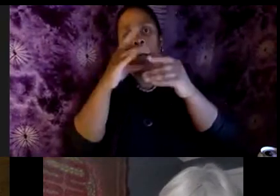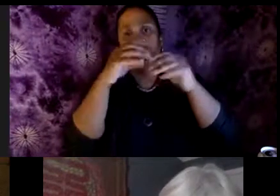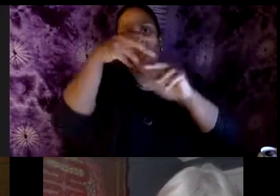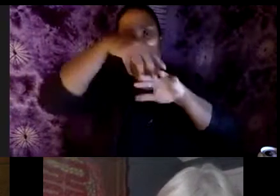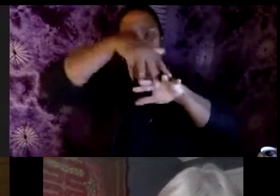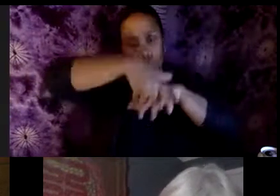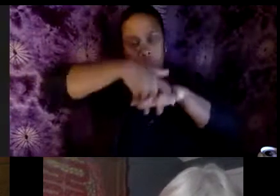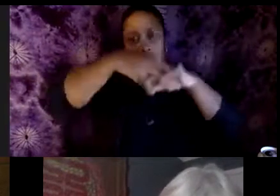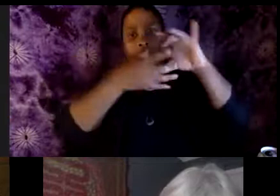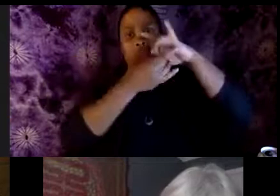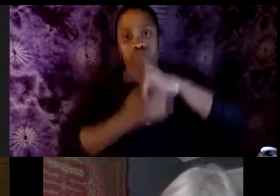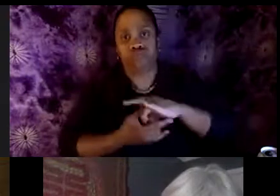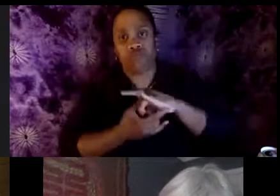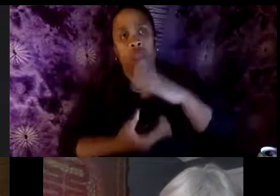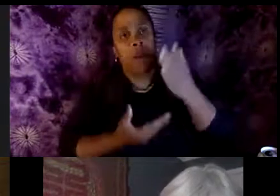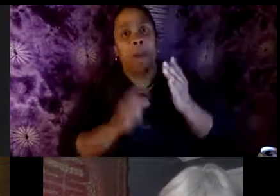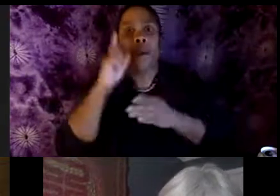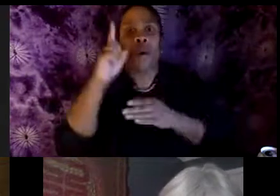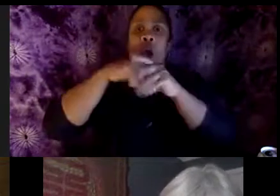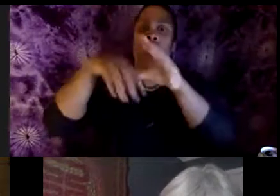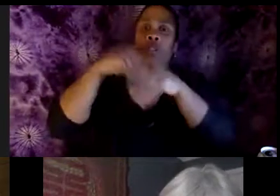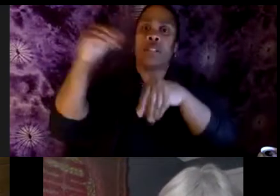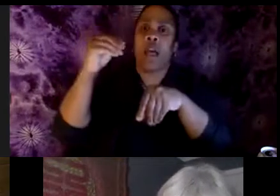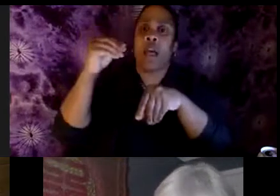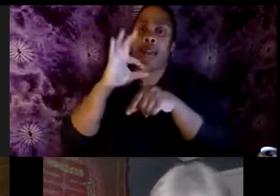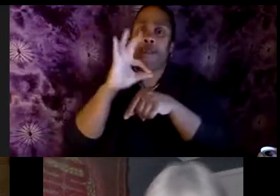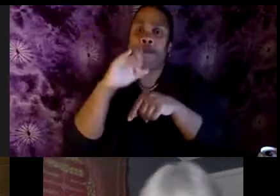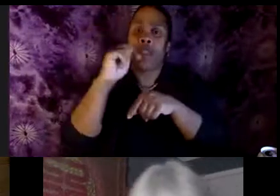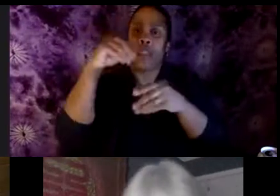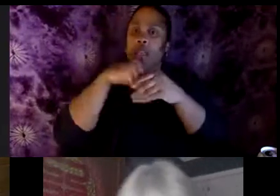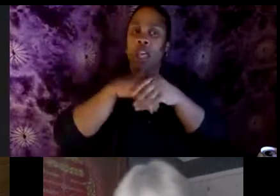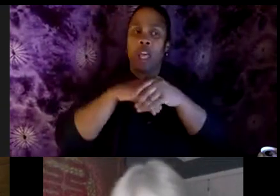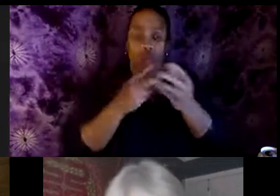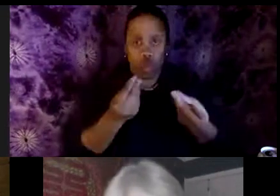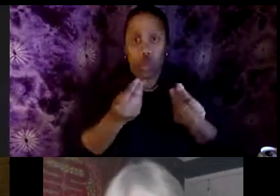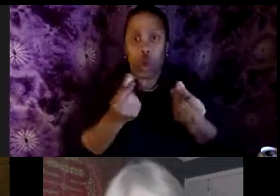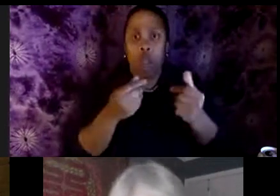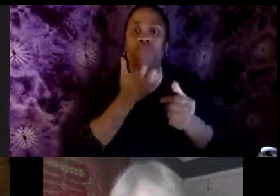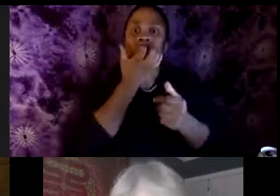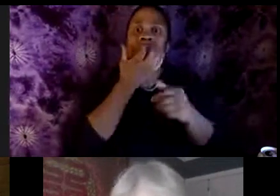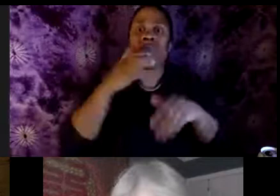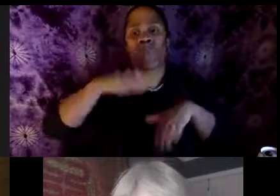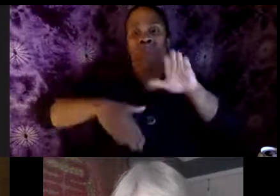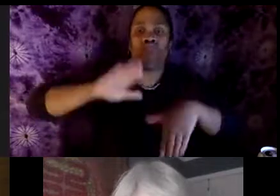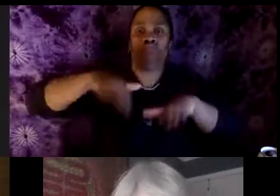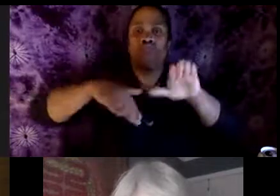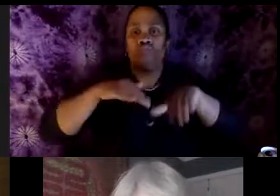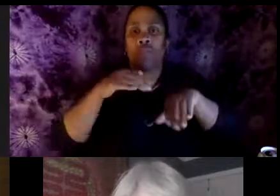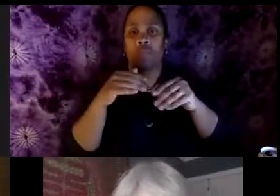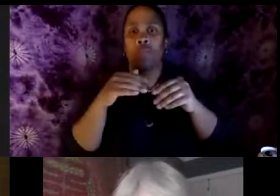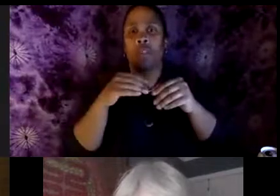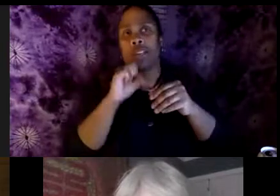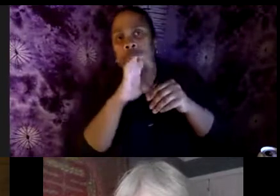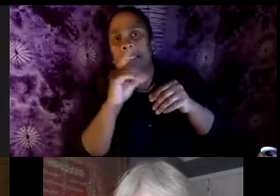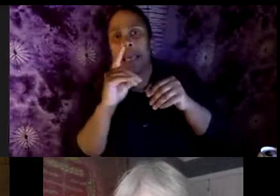you can just kind of go outside, stick your feet in, you know, the ground, the grass, bare feet in the grass, go in the sand, get